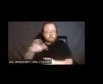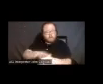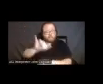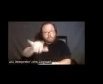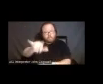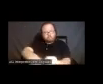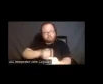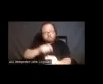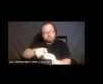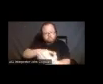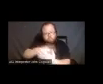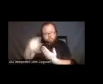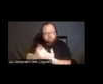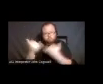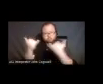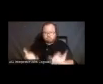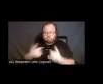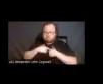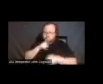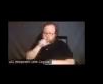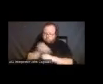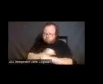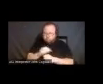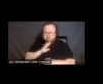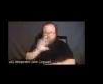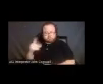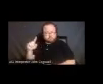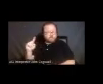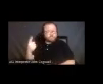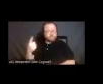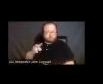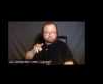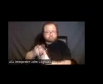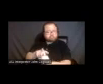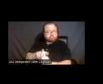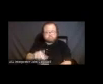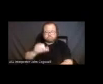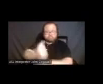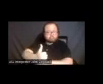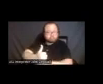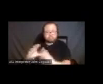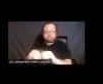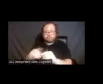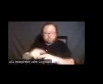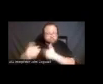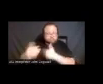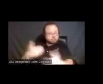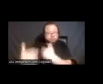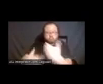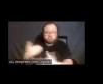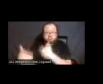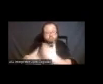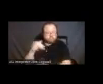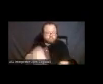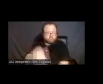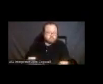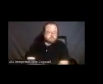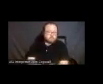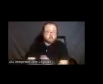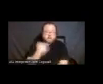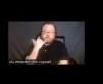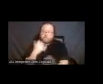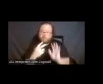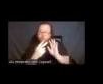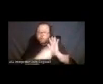project. And now we have actually had our first implementation meeting to be able to kind of get things rolling. If you want to read